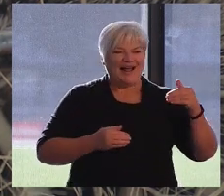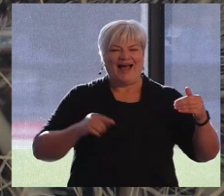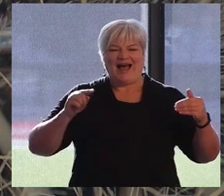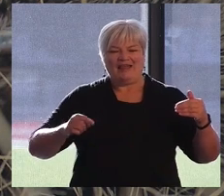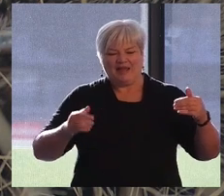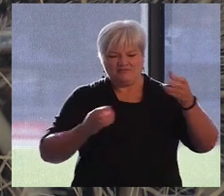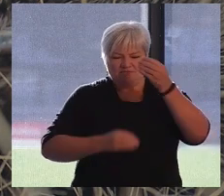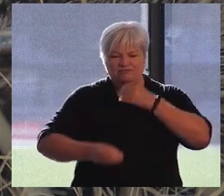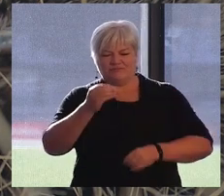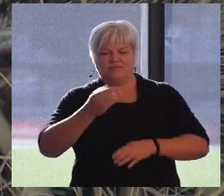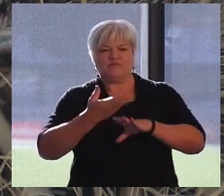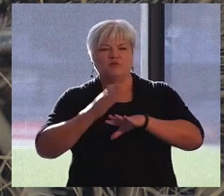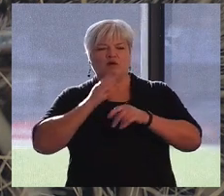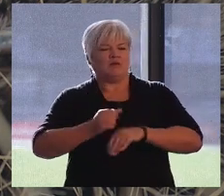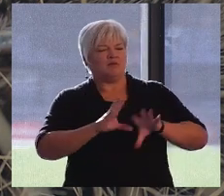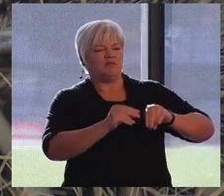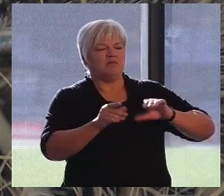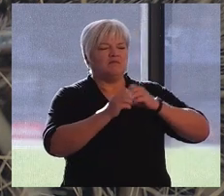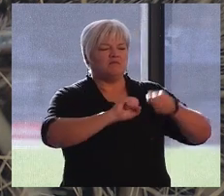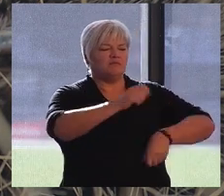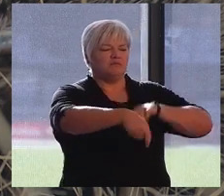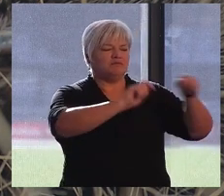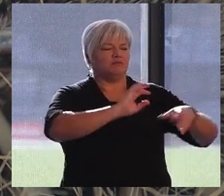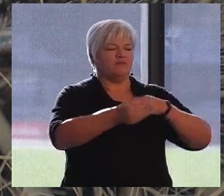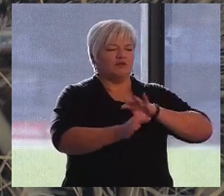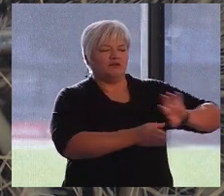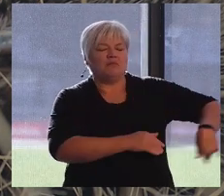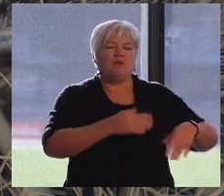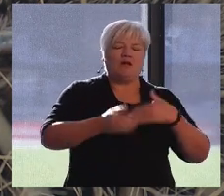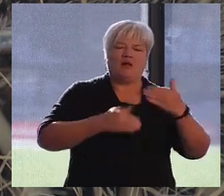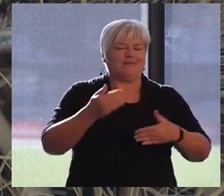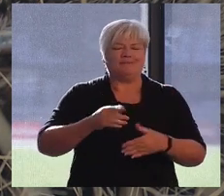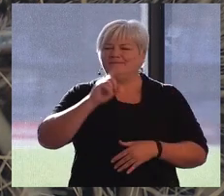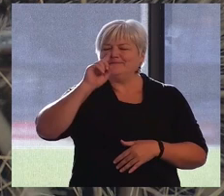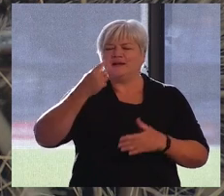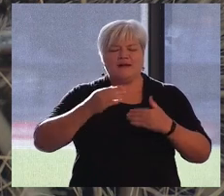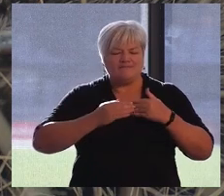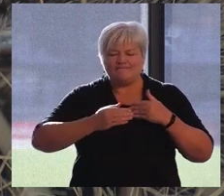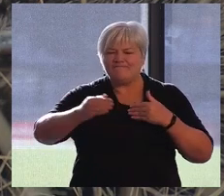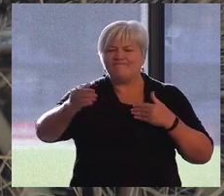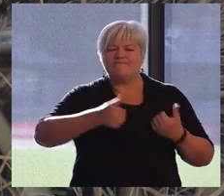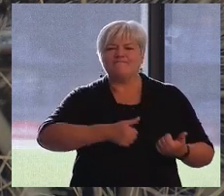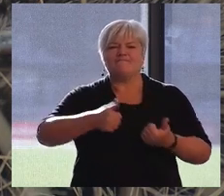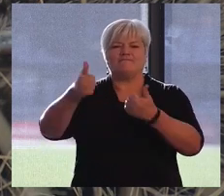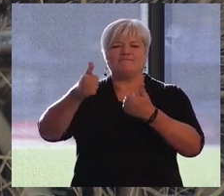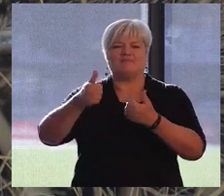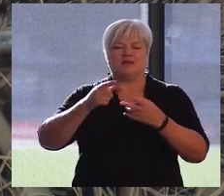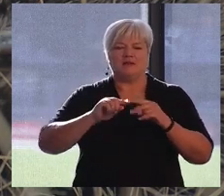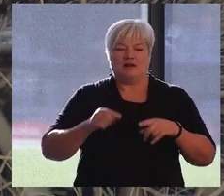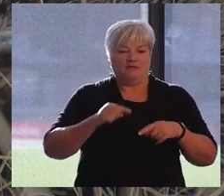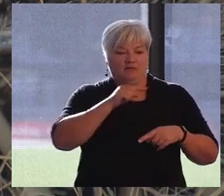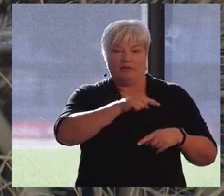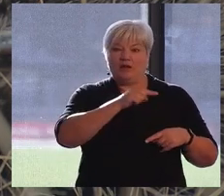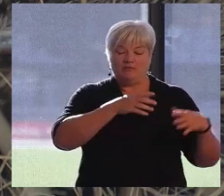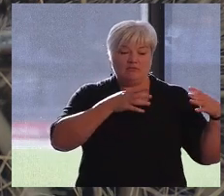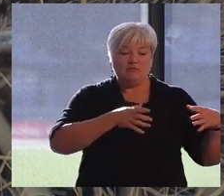politics can be. And for progressive governments, you know, if they're facing a fear campaign from a conservative opposition over nature